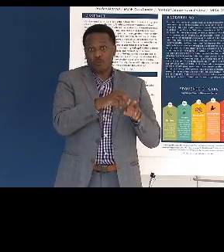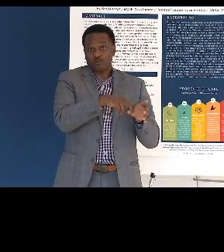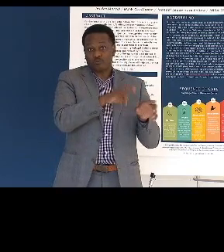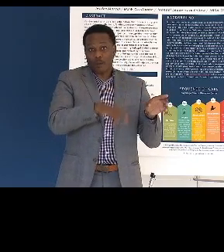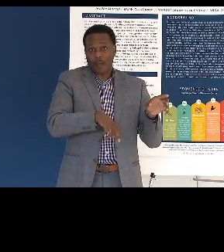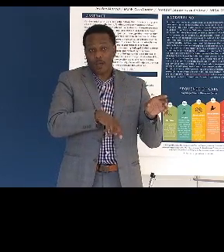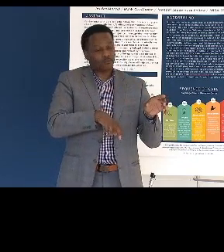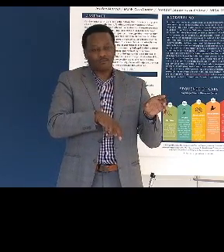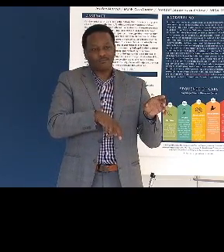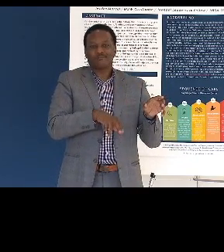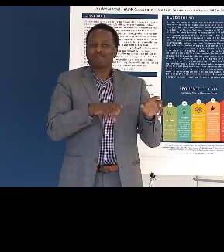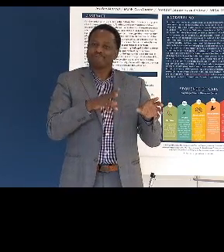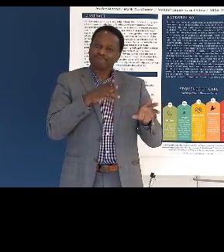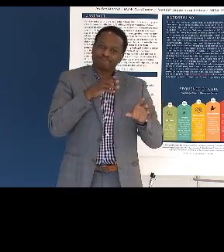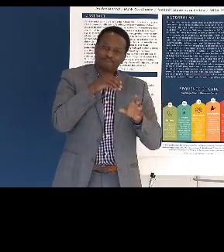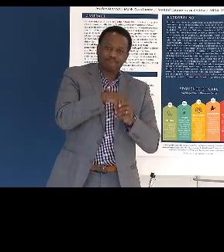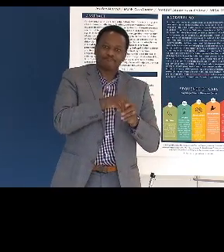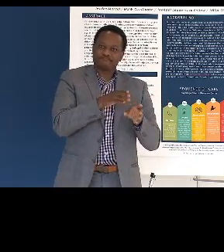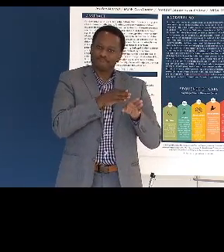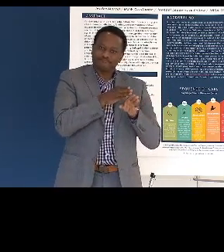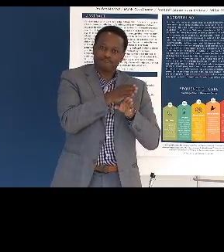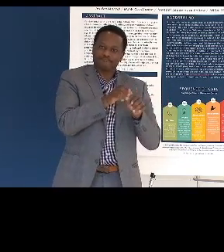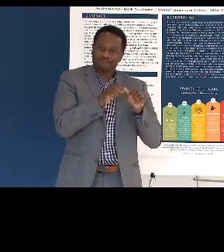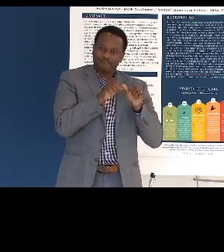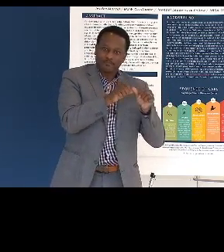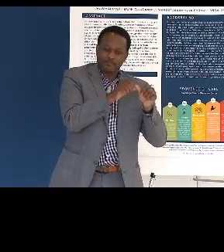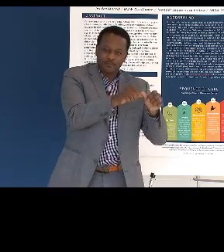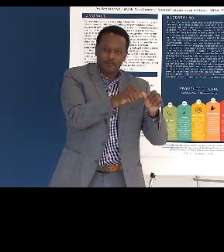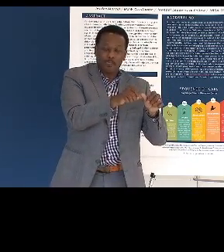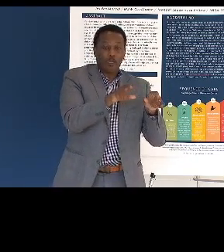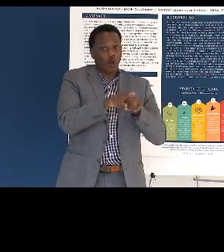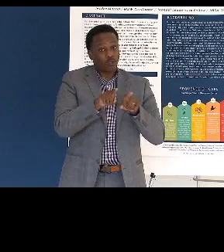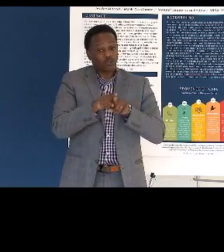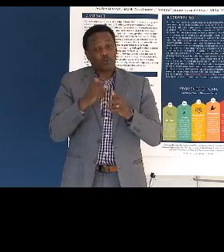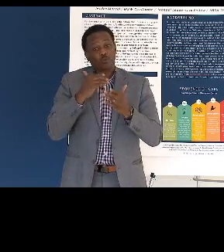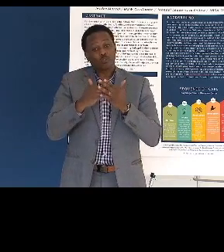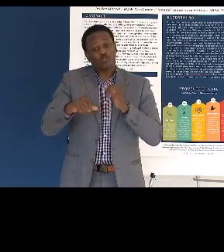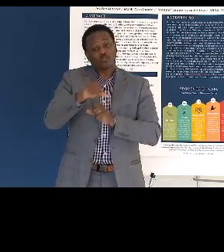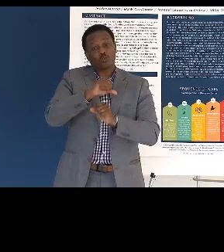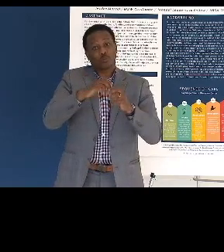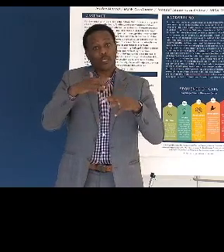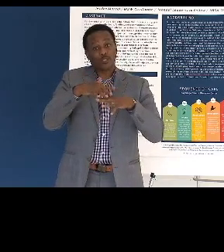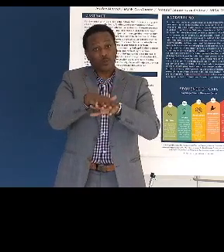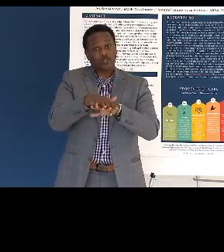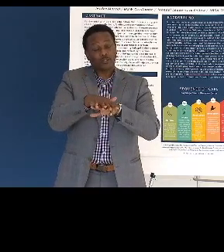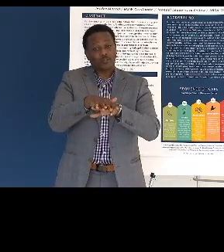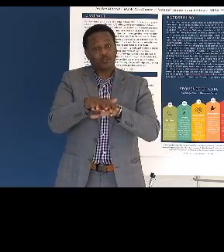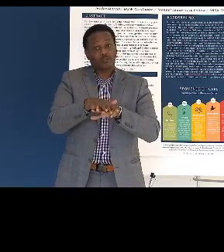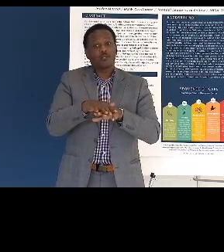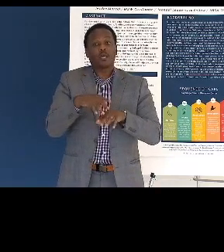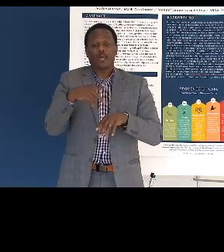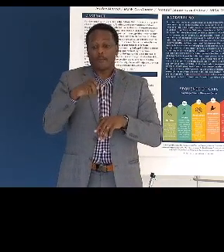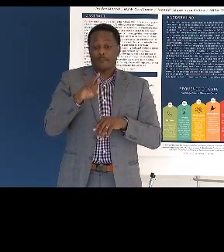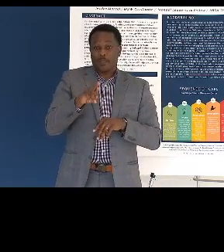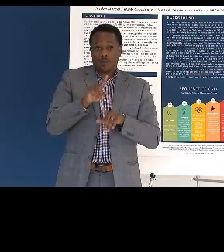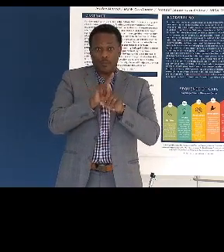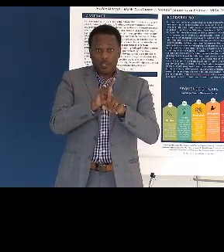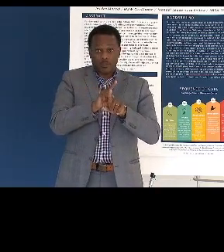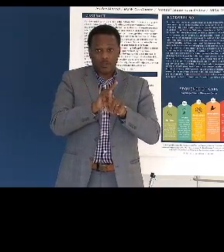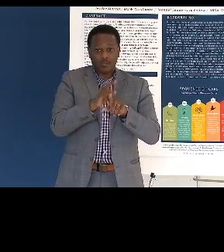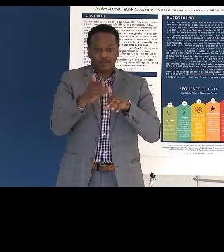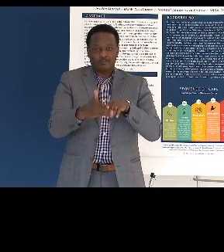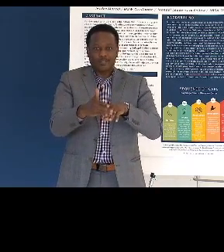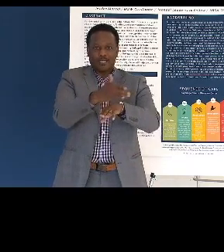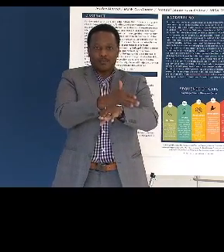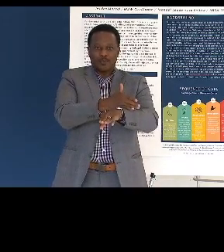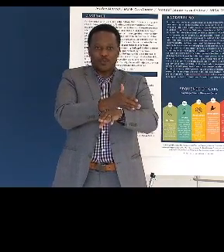campus. Peer mentors are best suited to facilitate social integration. Nevertheless, peer mentoring produced inconsistent results with regards to grades and